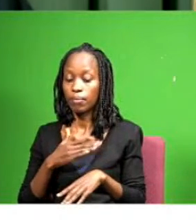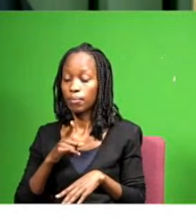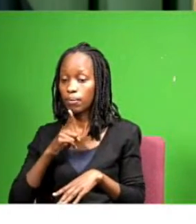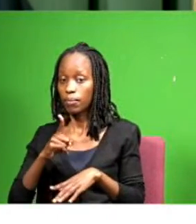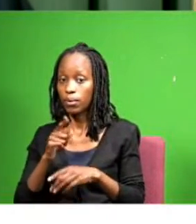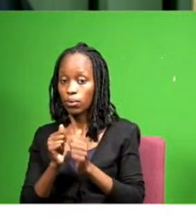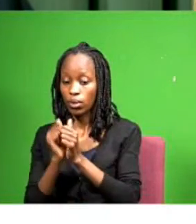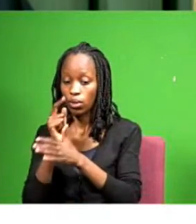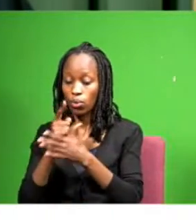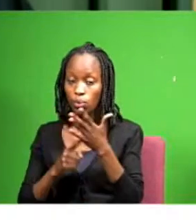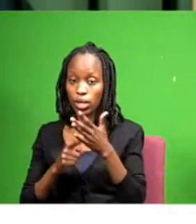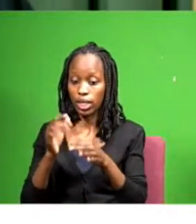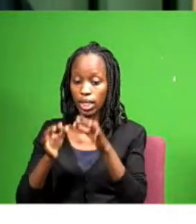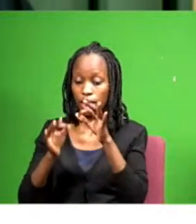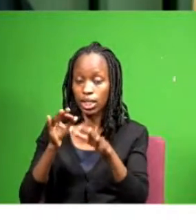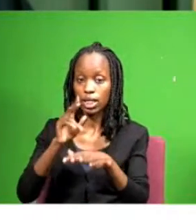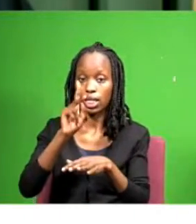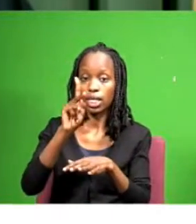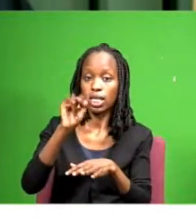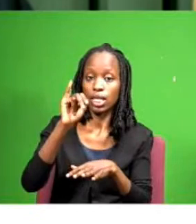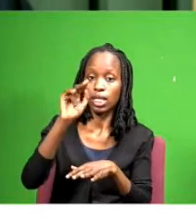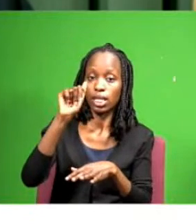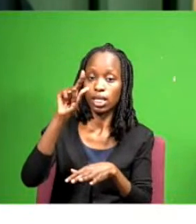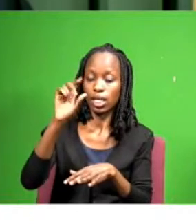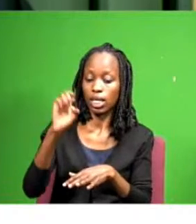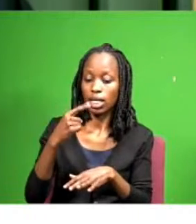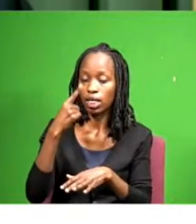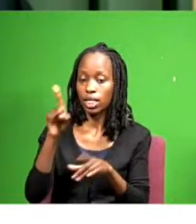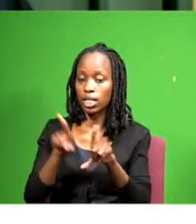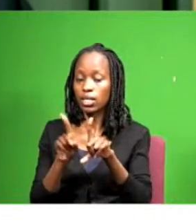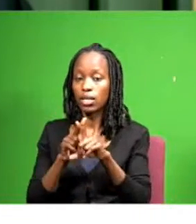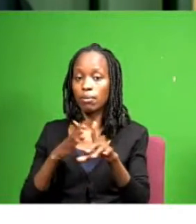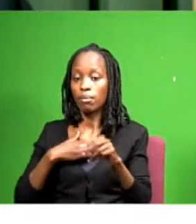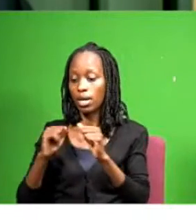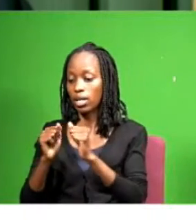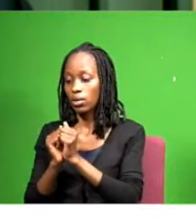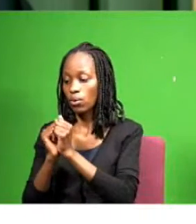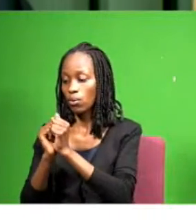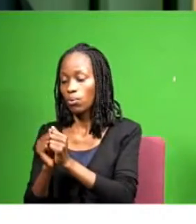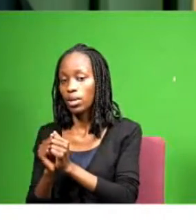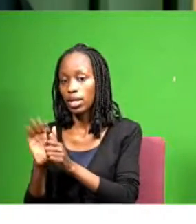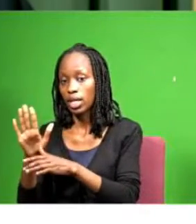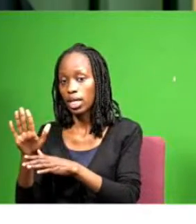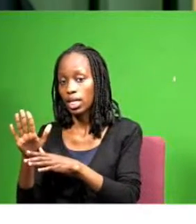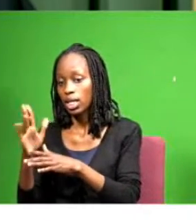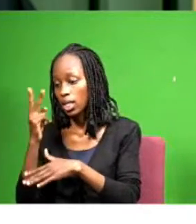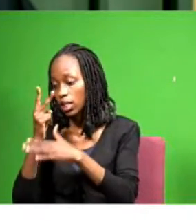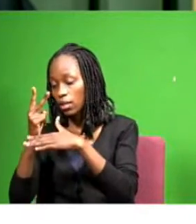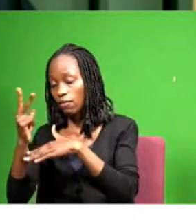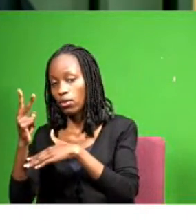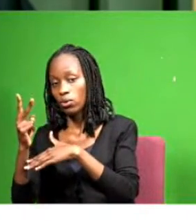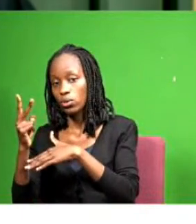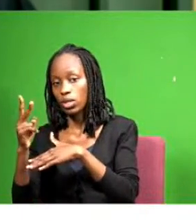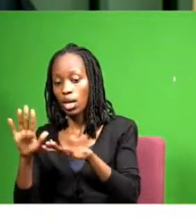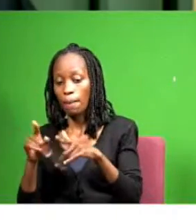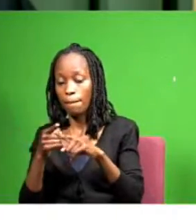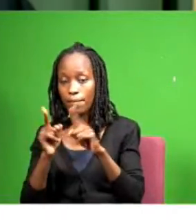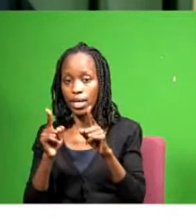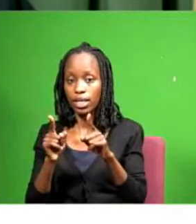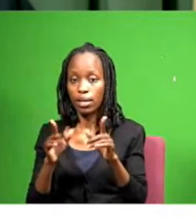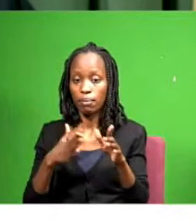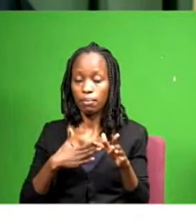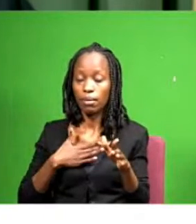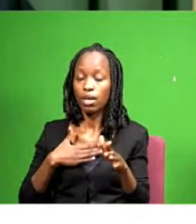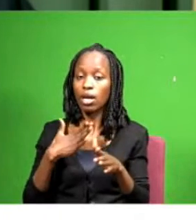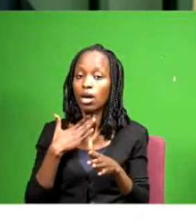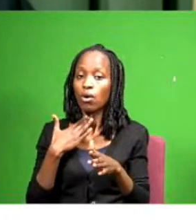Kiage on this issue, and I substantively agree with his lordship's views and findings. However, I would like to